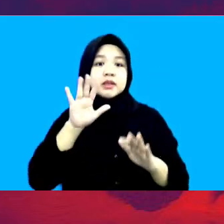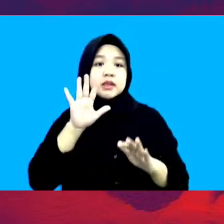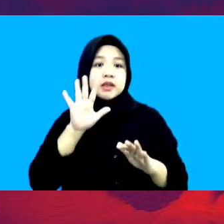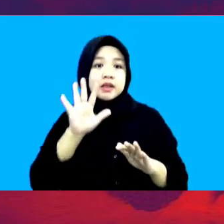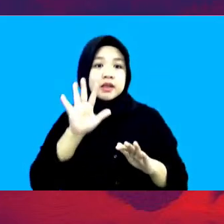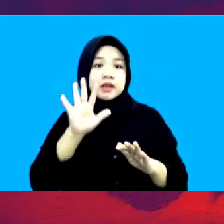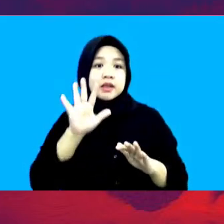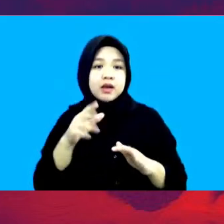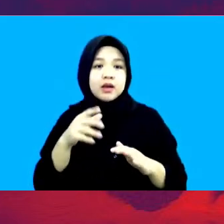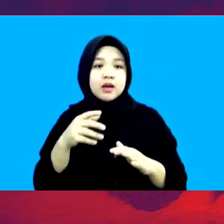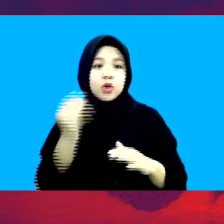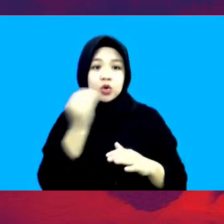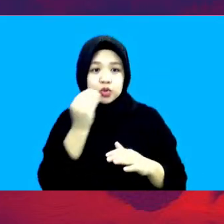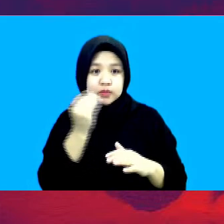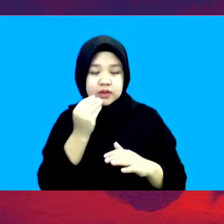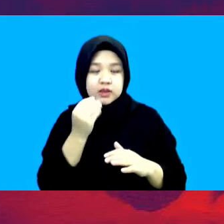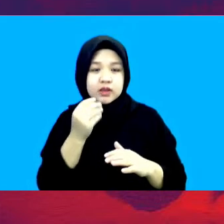right.